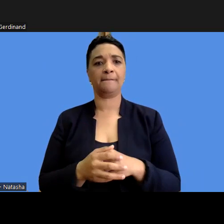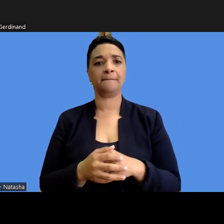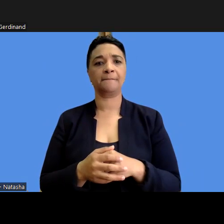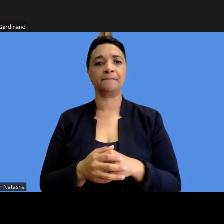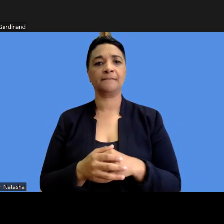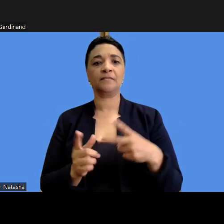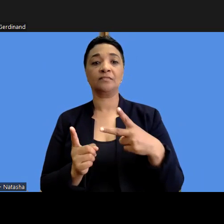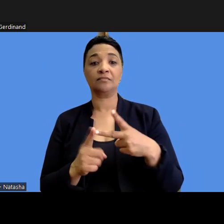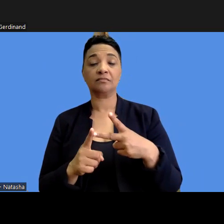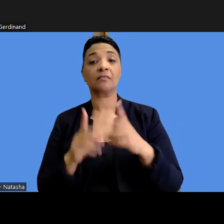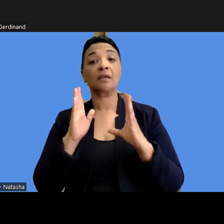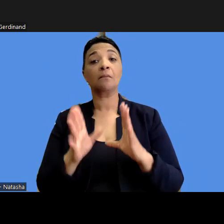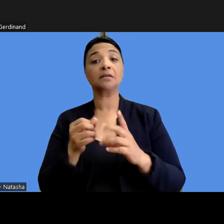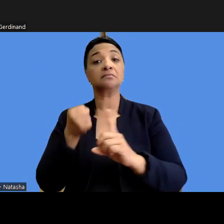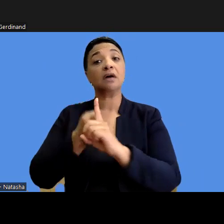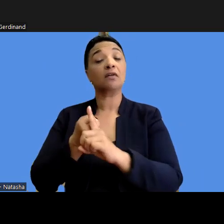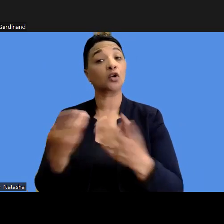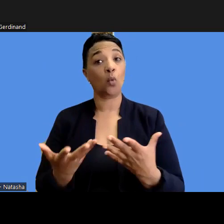for inclusion of